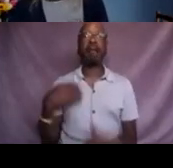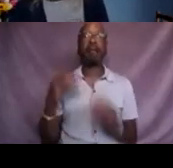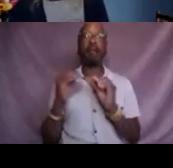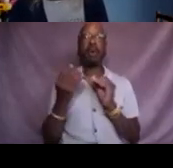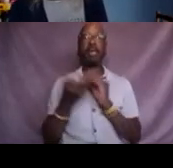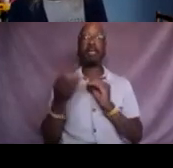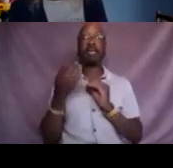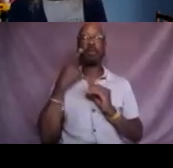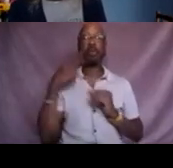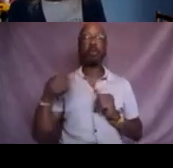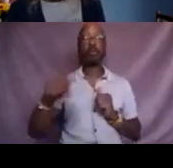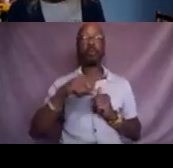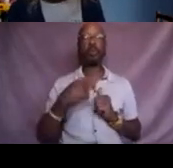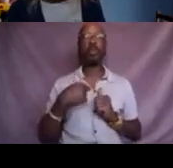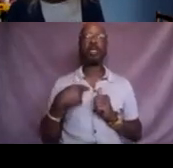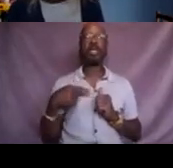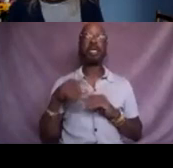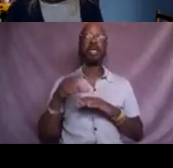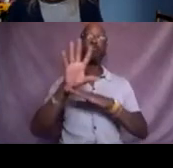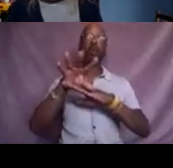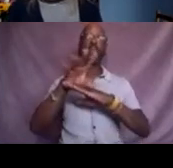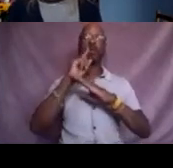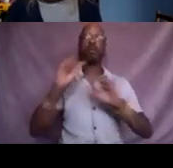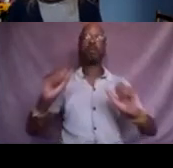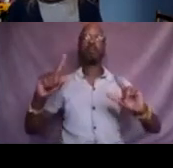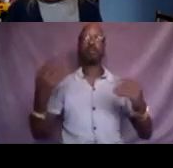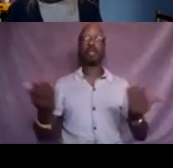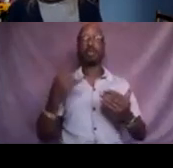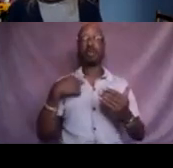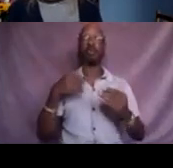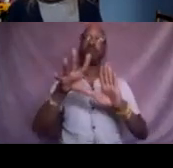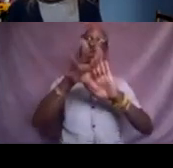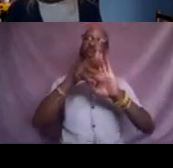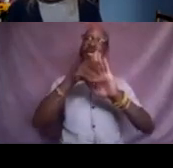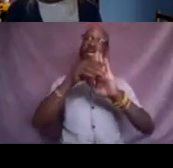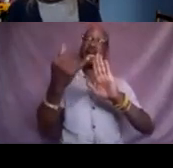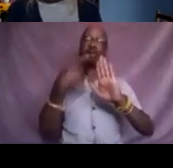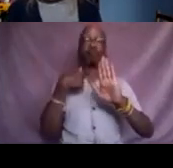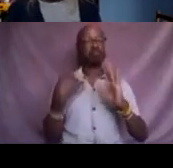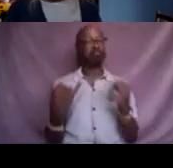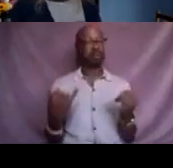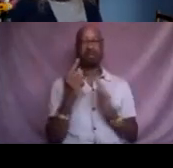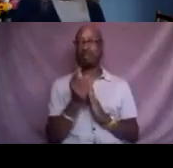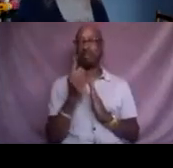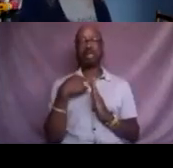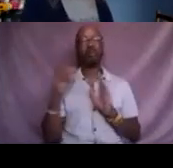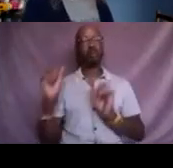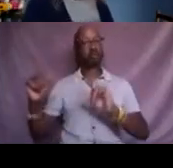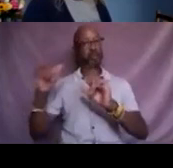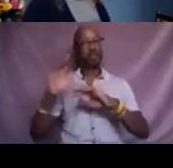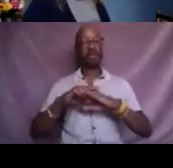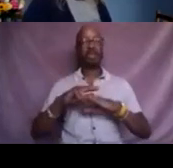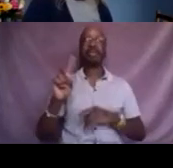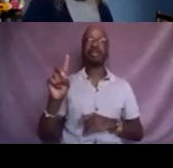you. The recording is going to get posted here. So the recording that's happening right now, this very second, will get posted on our digital learning YouTube